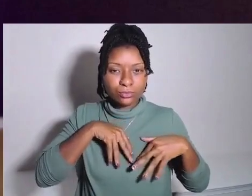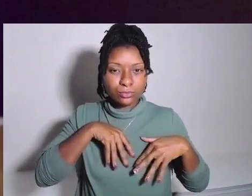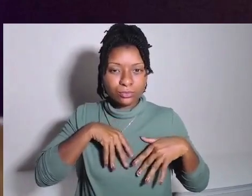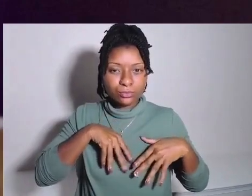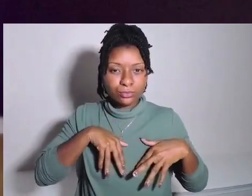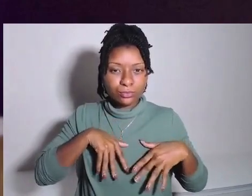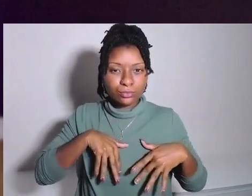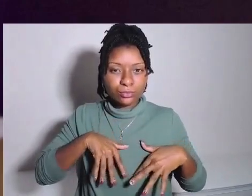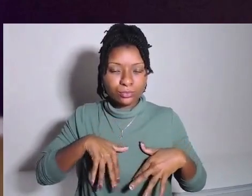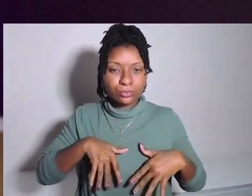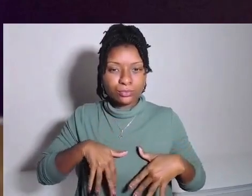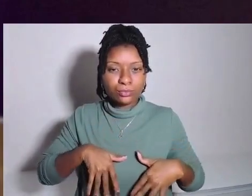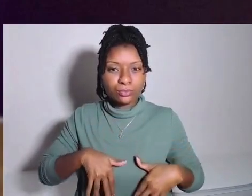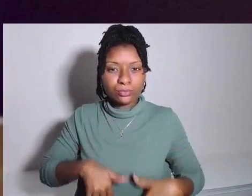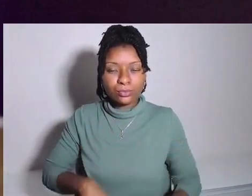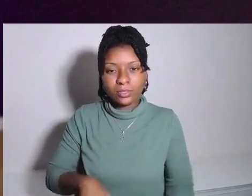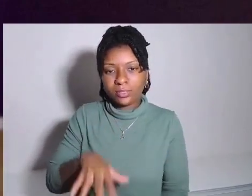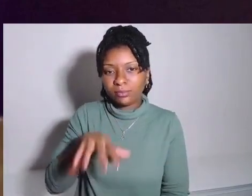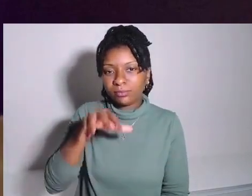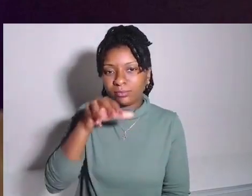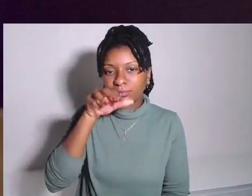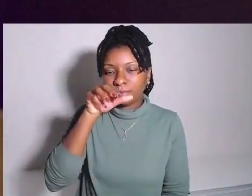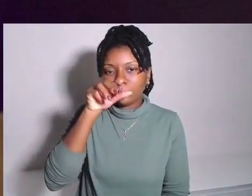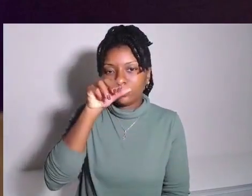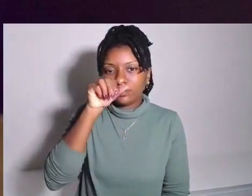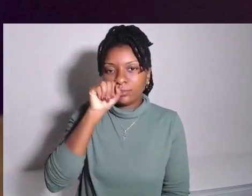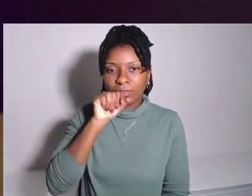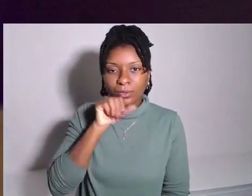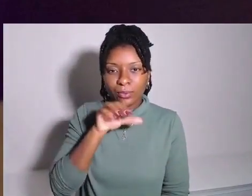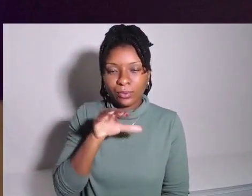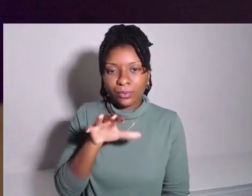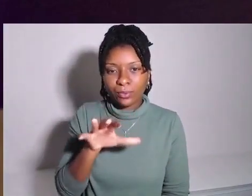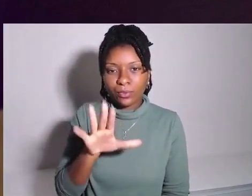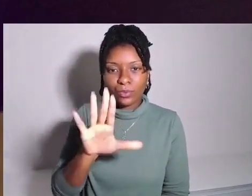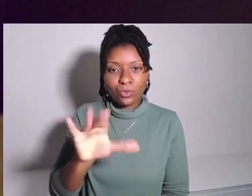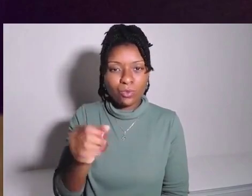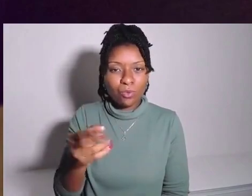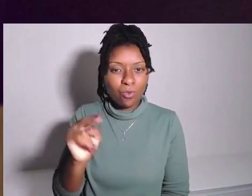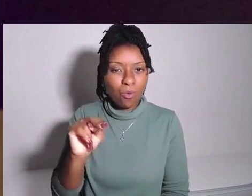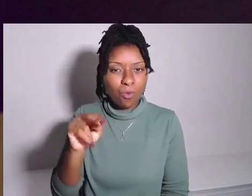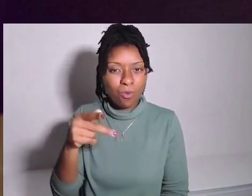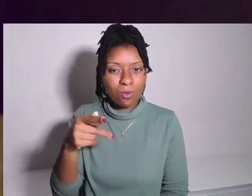Inhaling and exhaling at your own pace, and please allow wherever you are to support you.